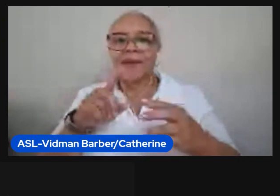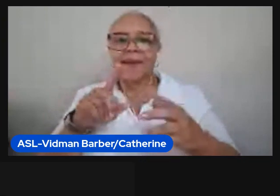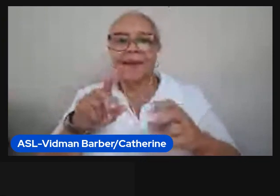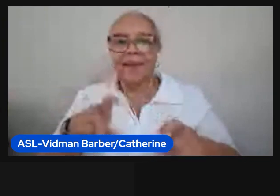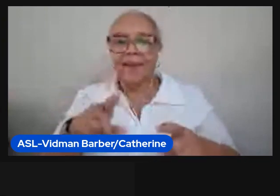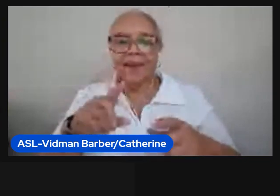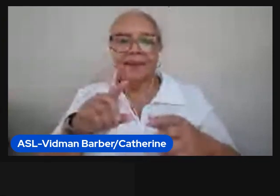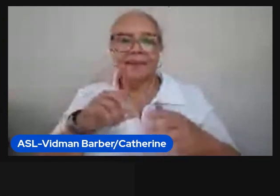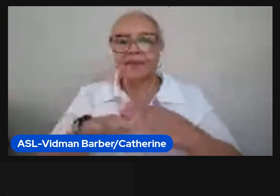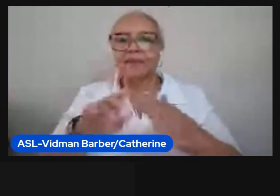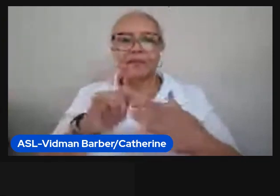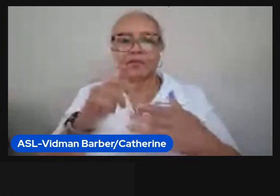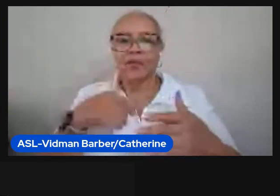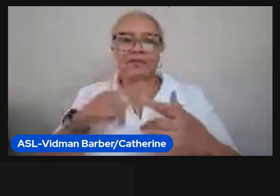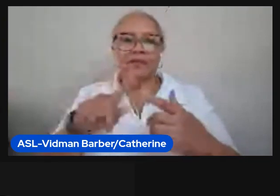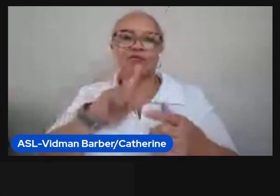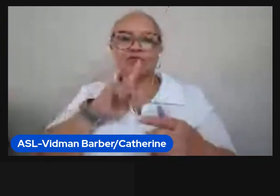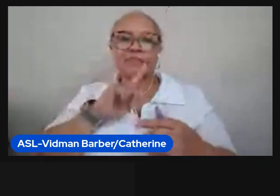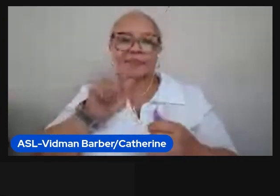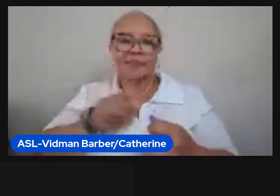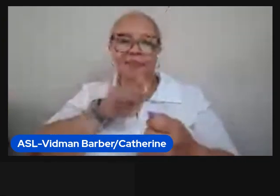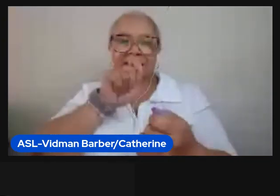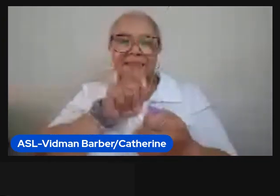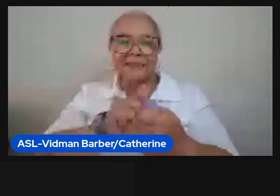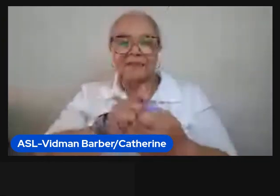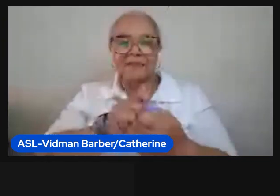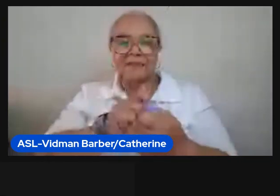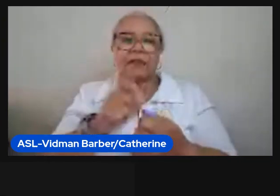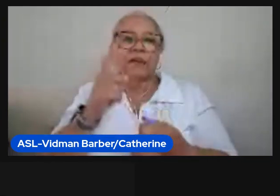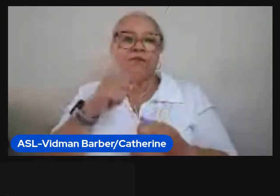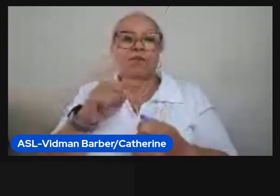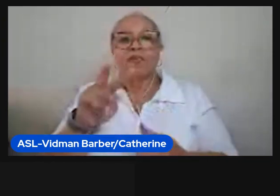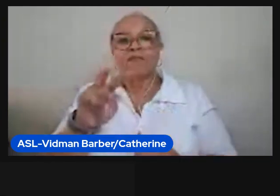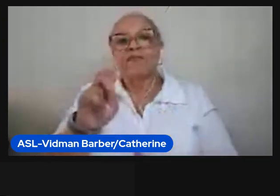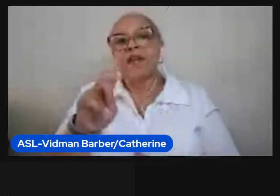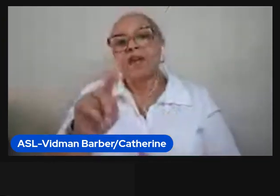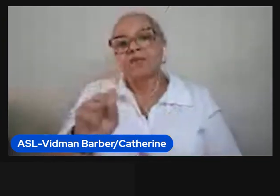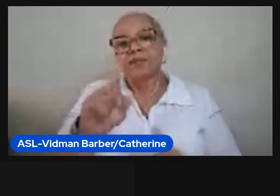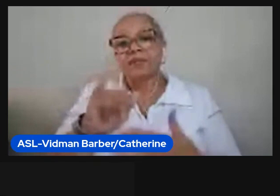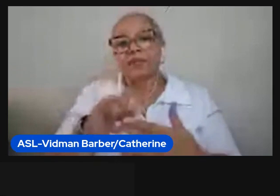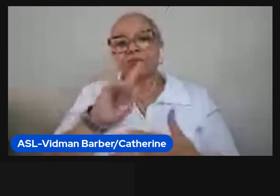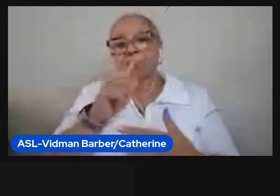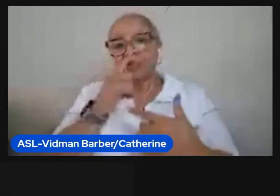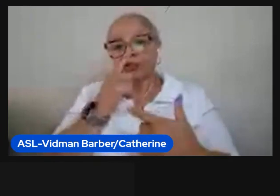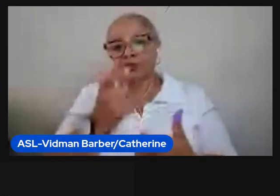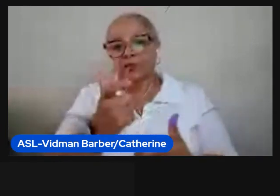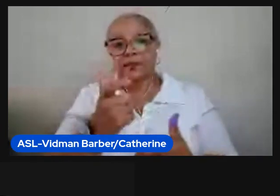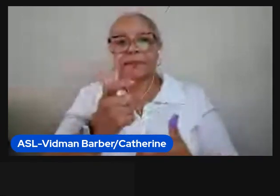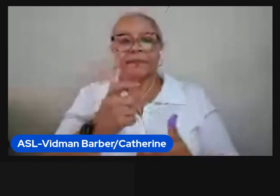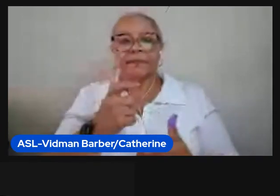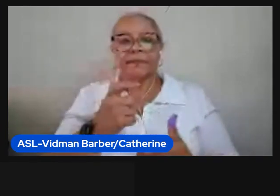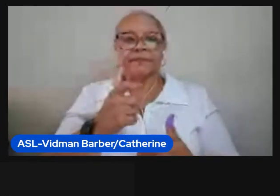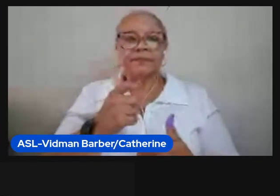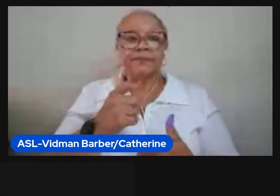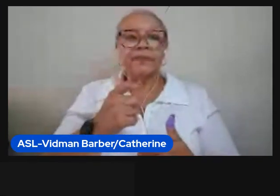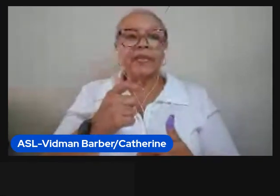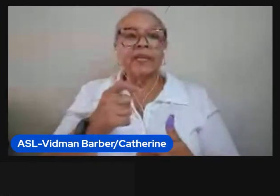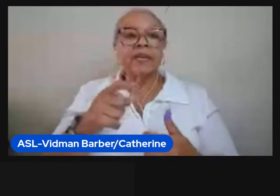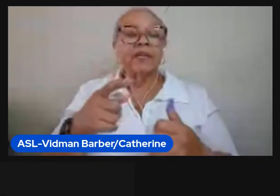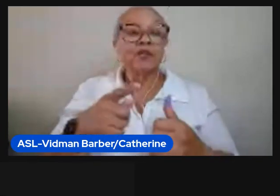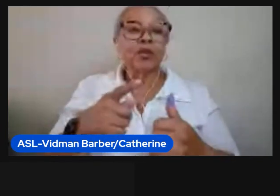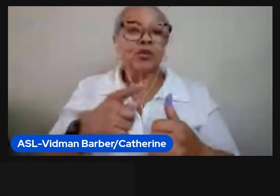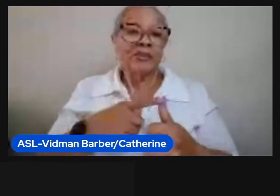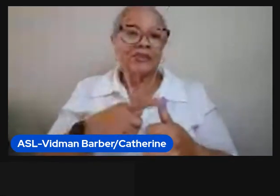it is truly specific for the virus that you're interested in. So initially, the